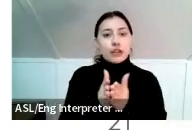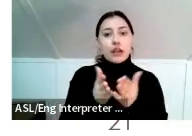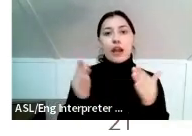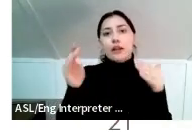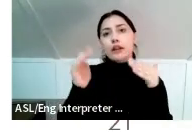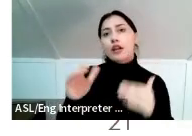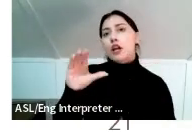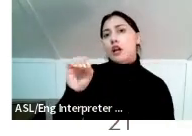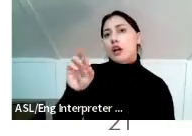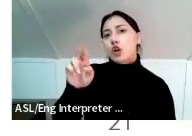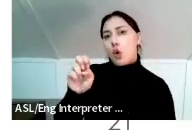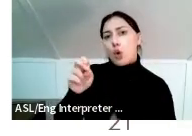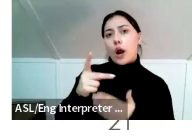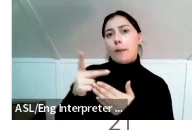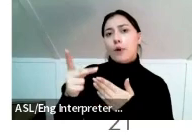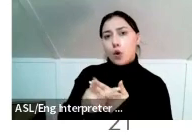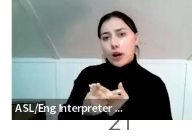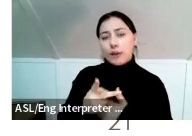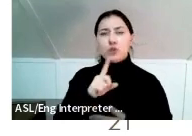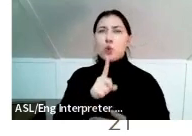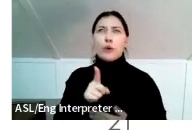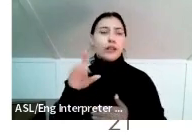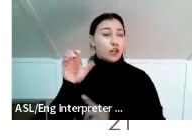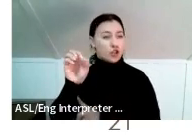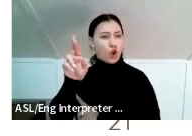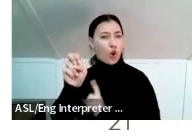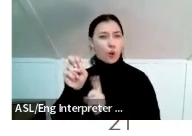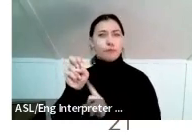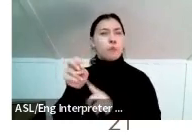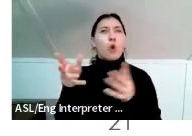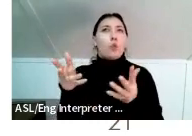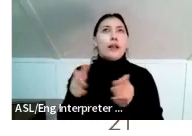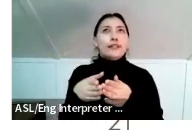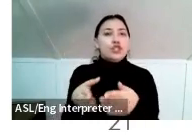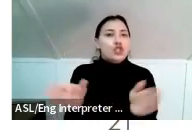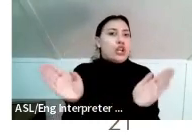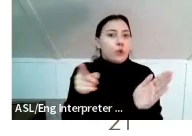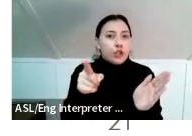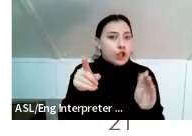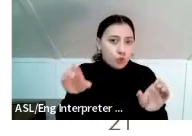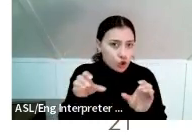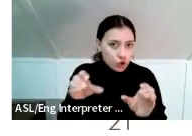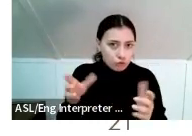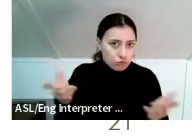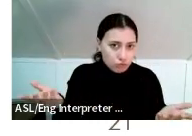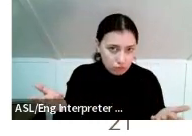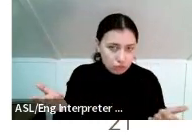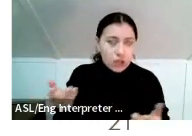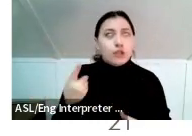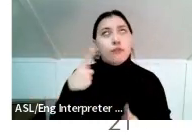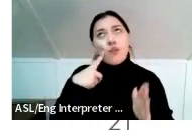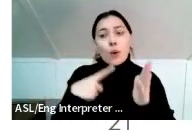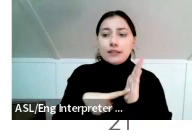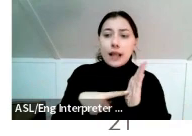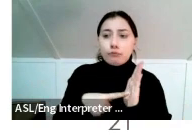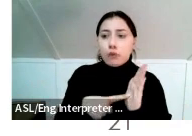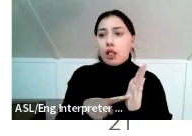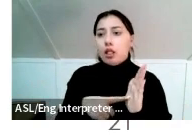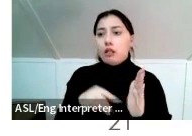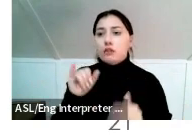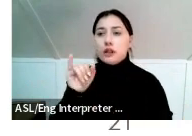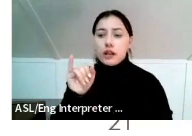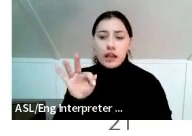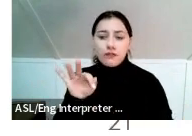to understand what your general activities are. So let's say if you were a